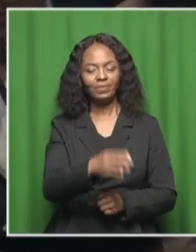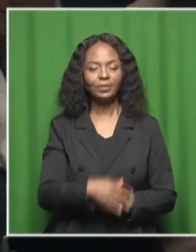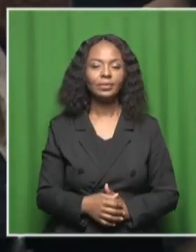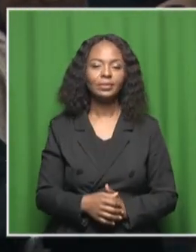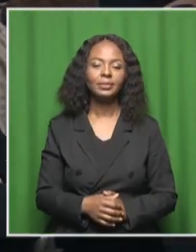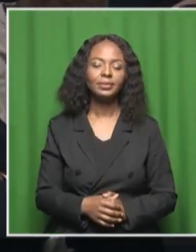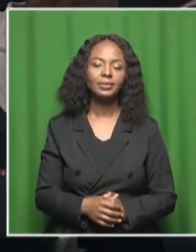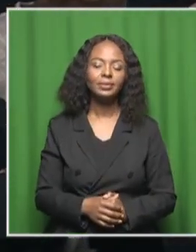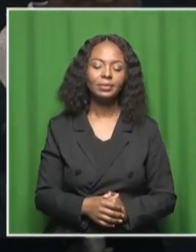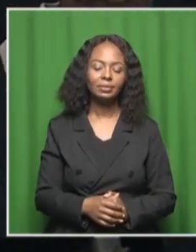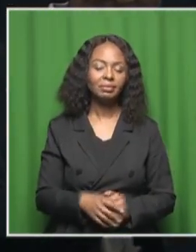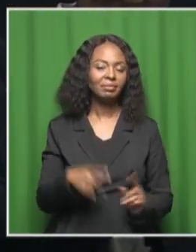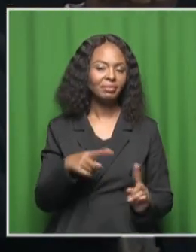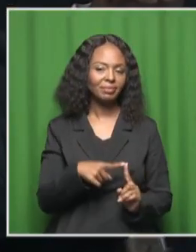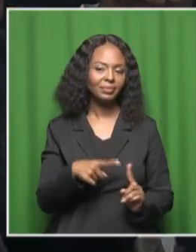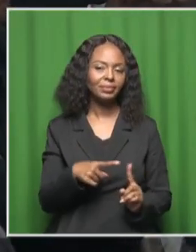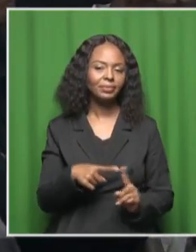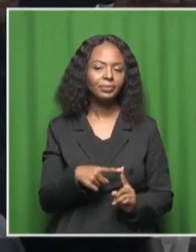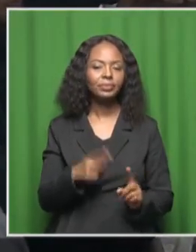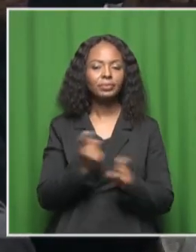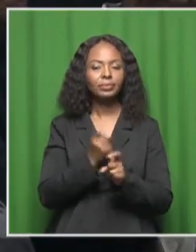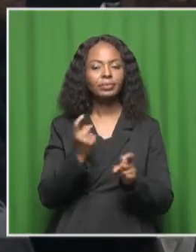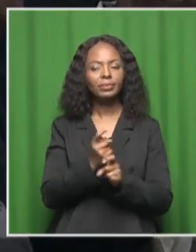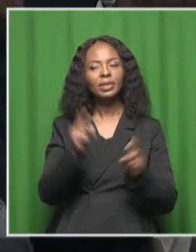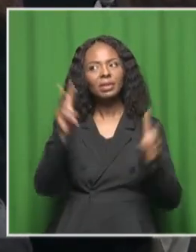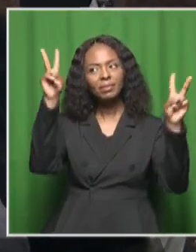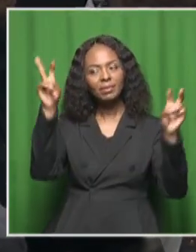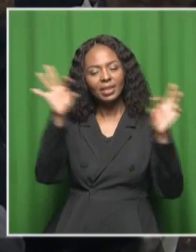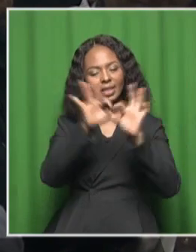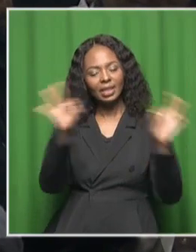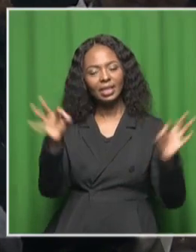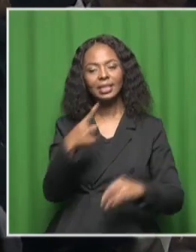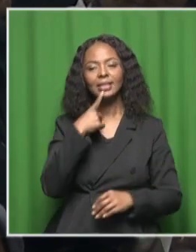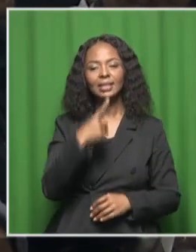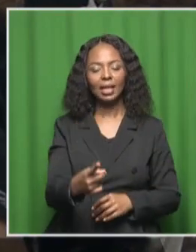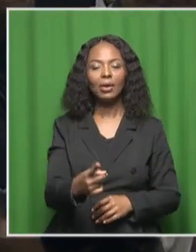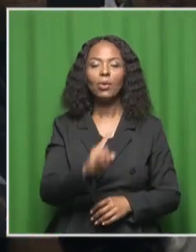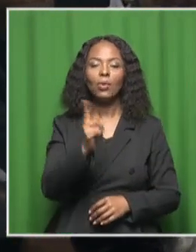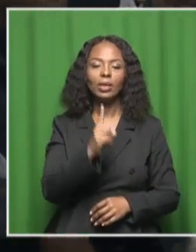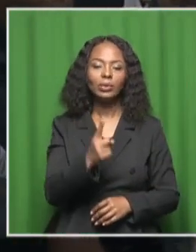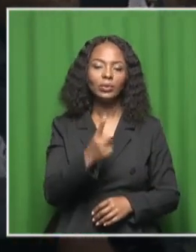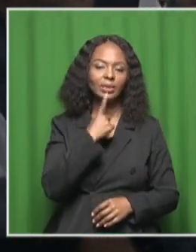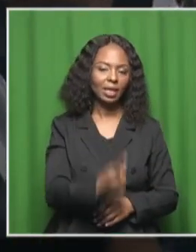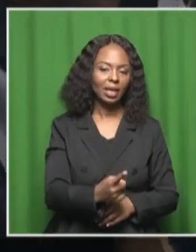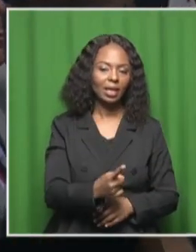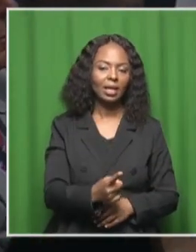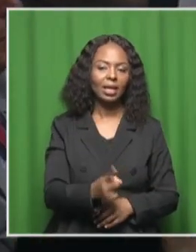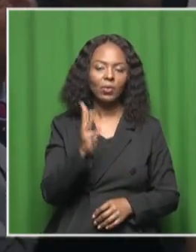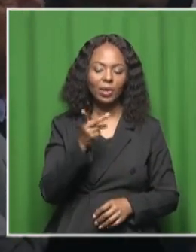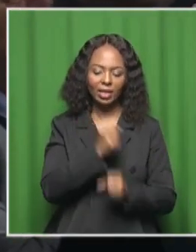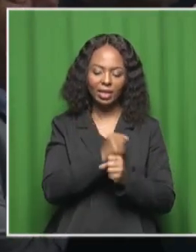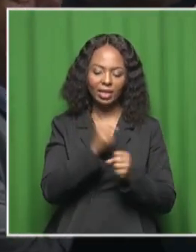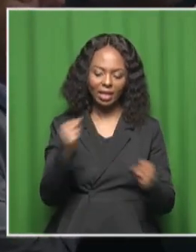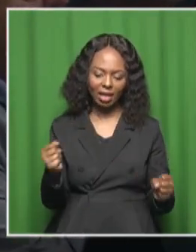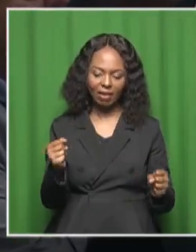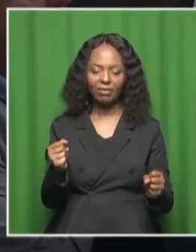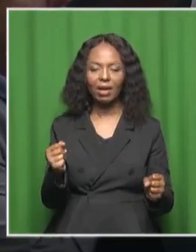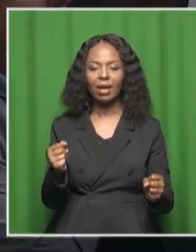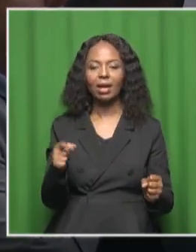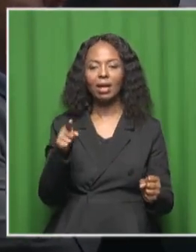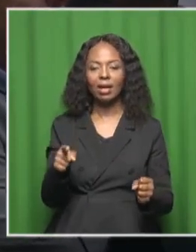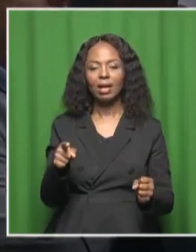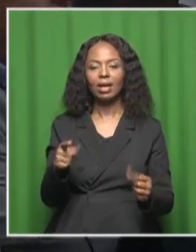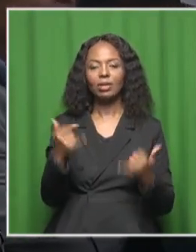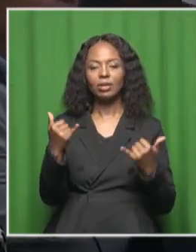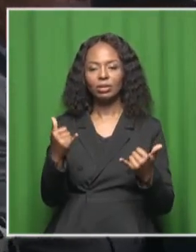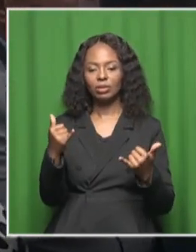had a phrase that he liked very much to say, "Well, what you are saying, will that move the needle? Will that, meaning that will it change and